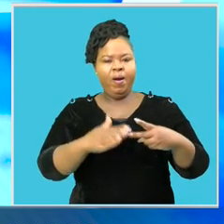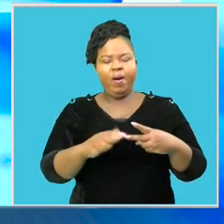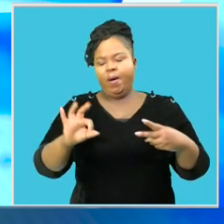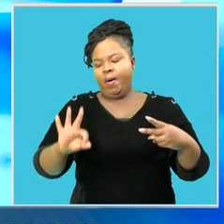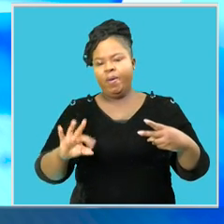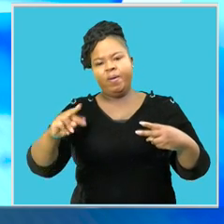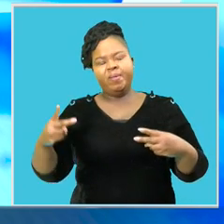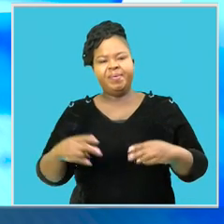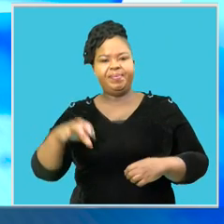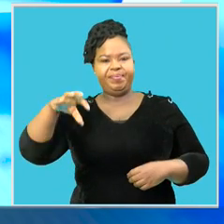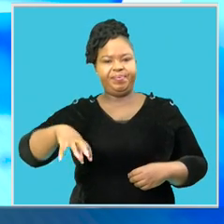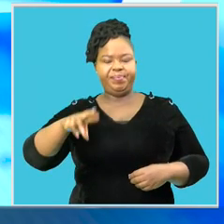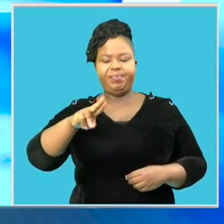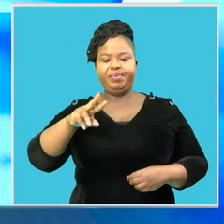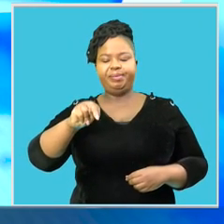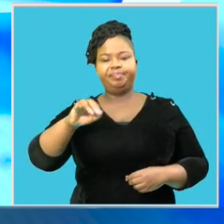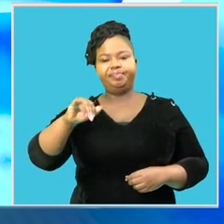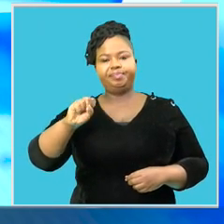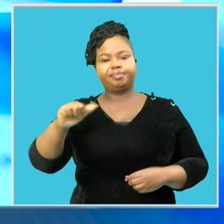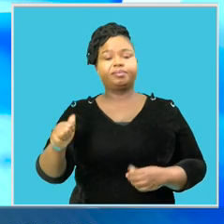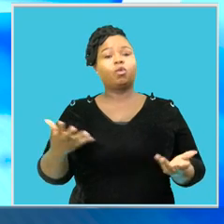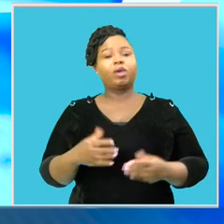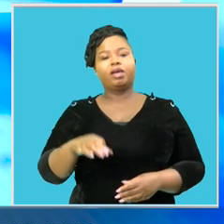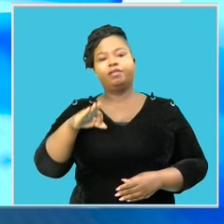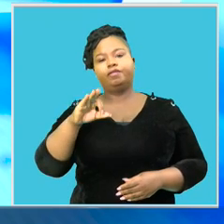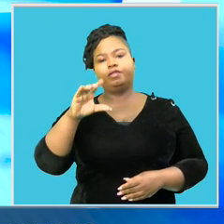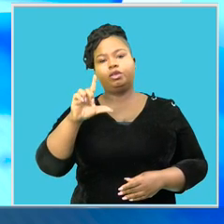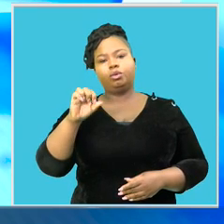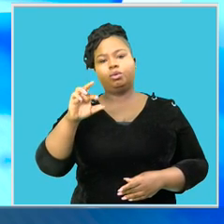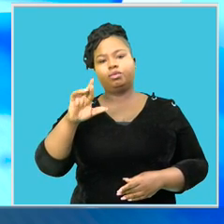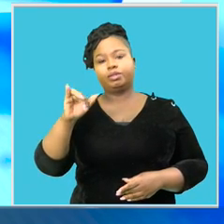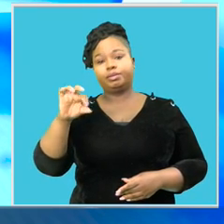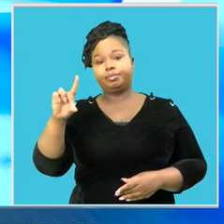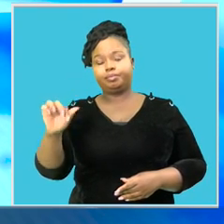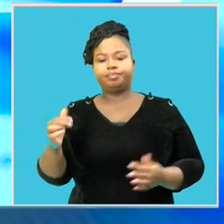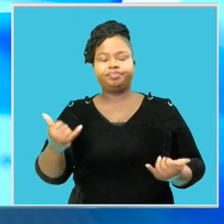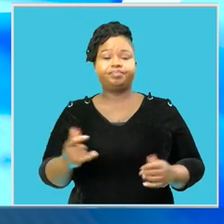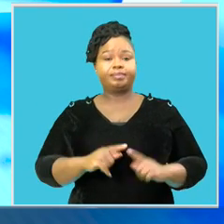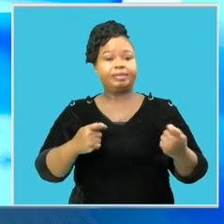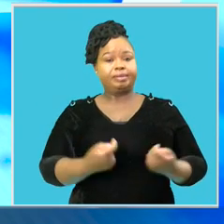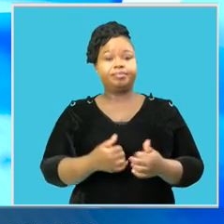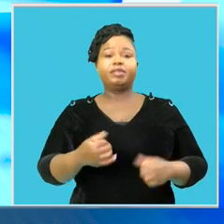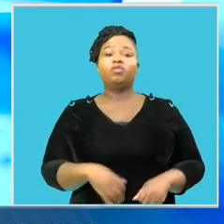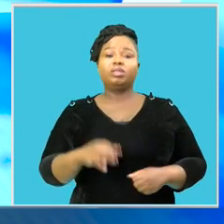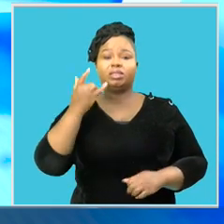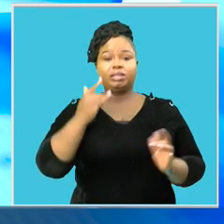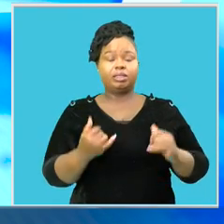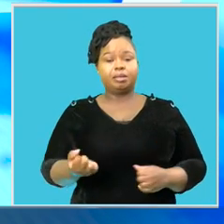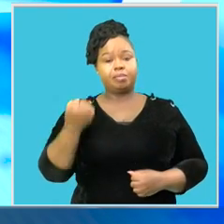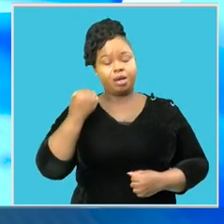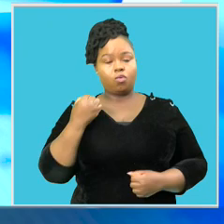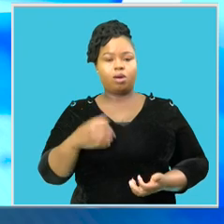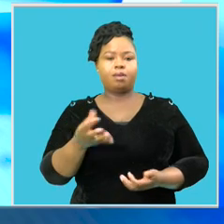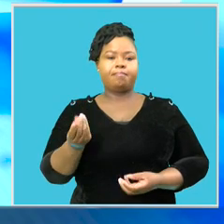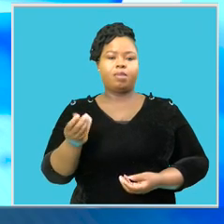ezintathu kanye necampus yase-Unisa eFlorida. Ngokusekelwa-ke ngabomthetho ithimba le-City Power's Revenue